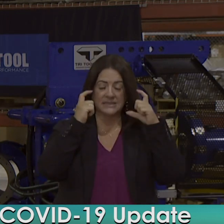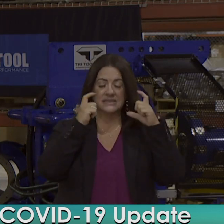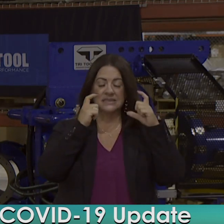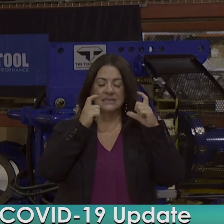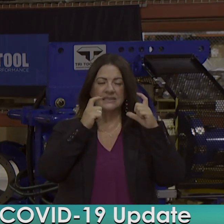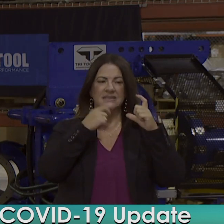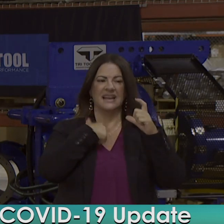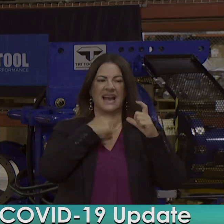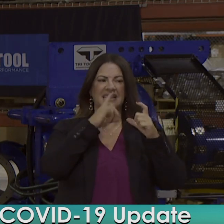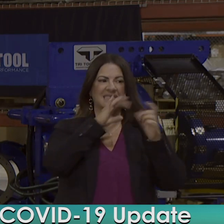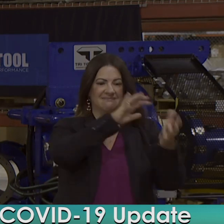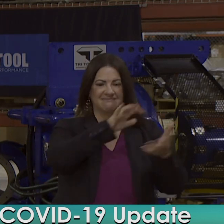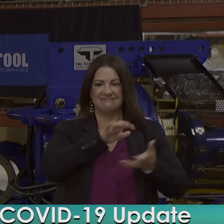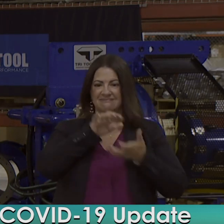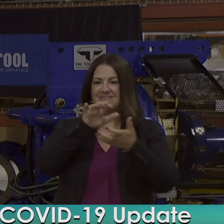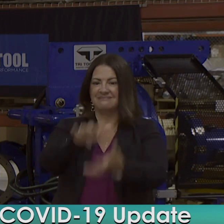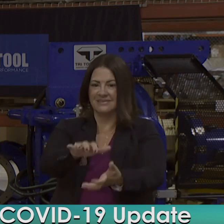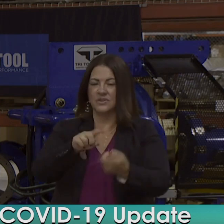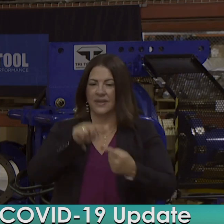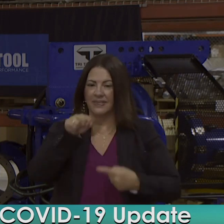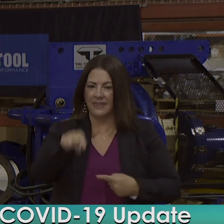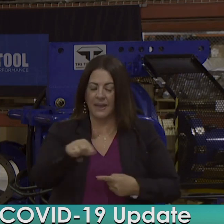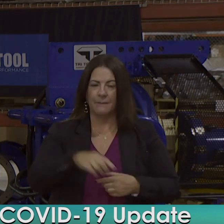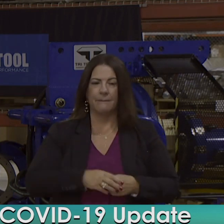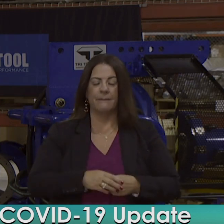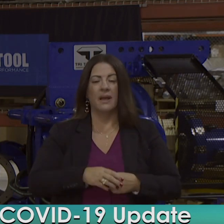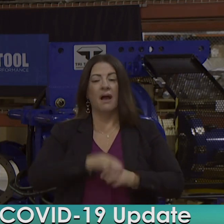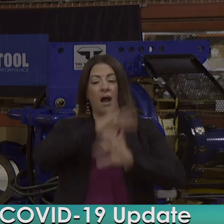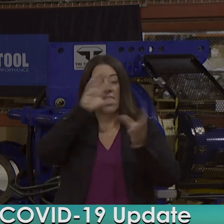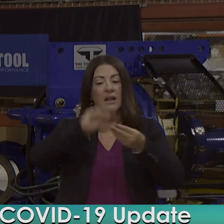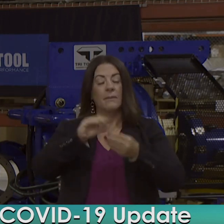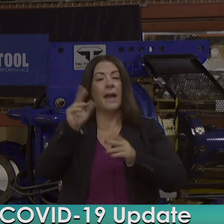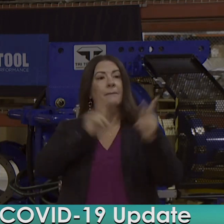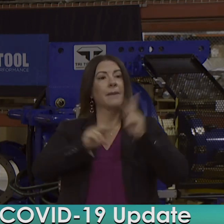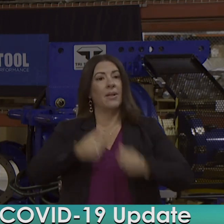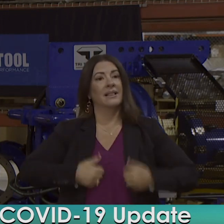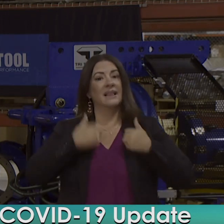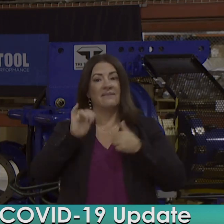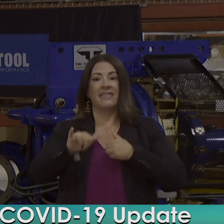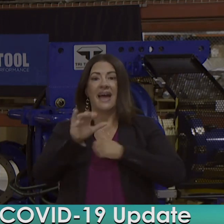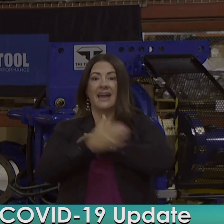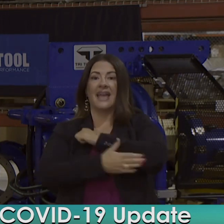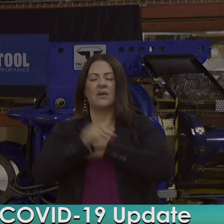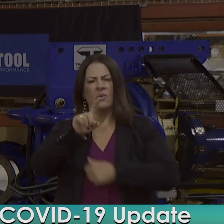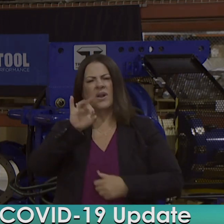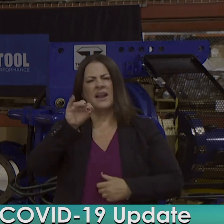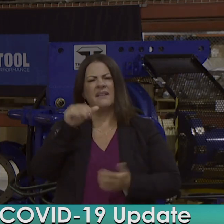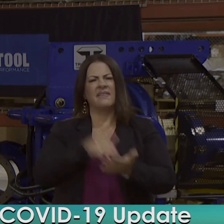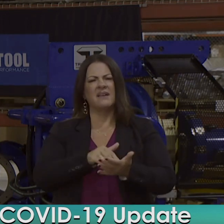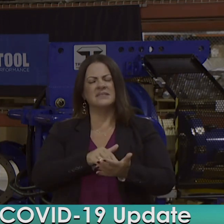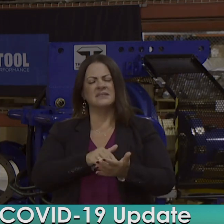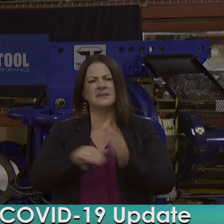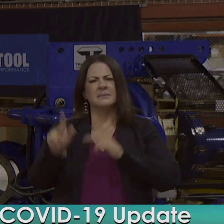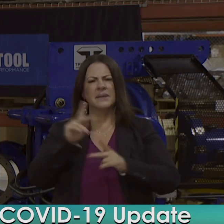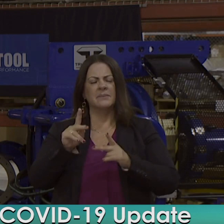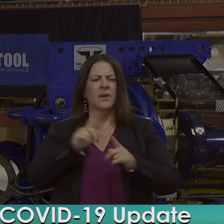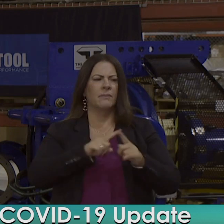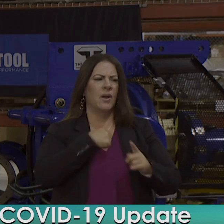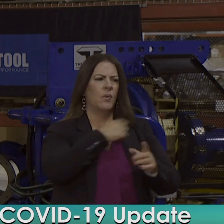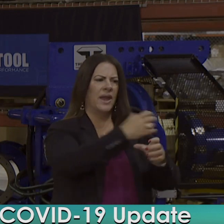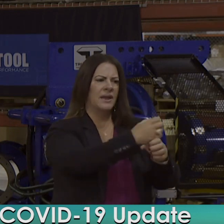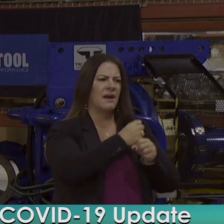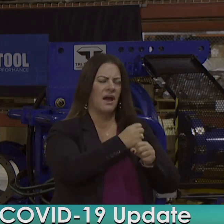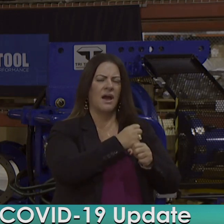community that includes 180,000 population. 1.1 million masks we have distributed down into the